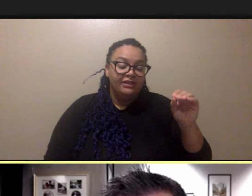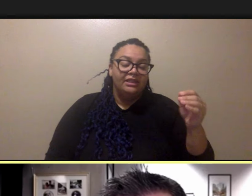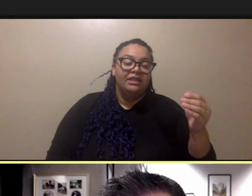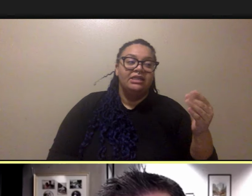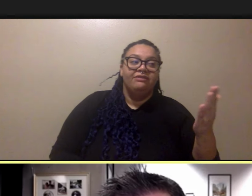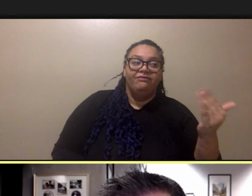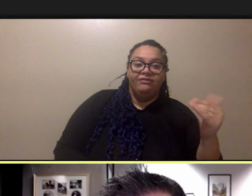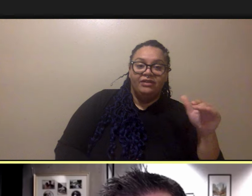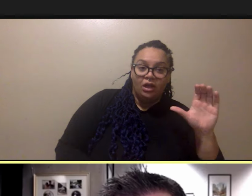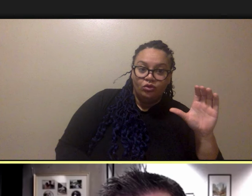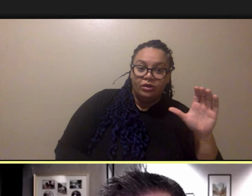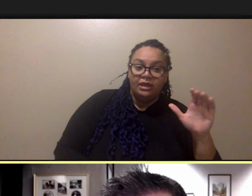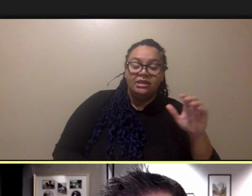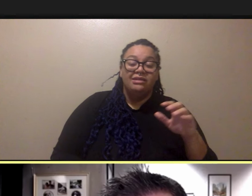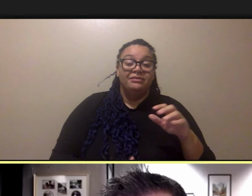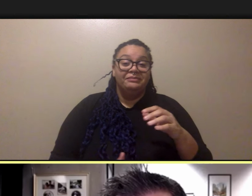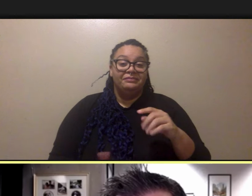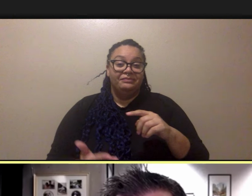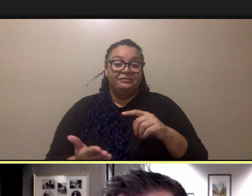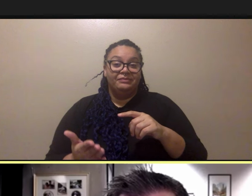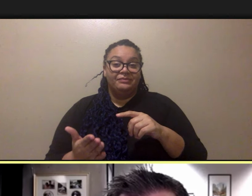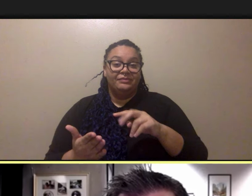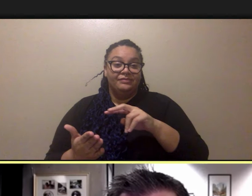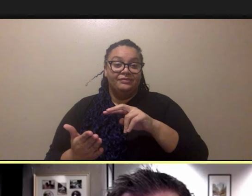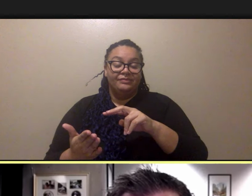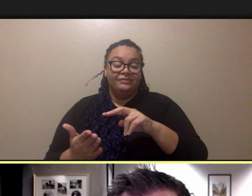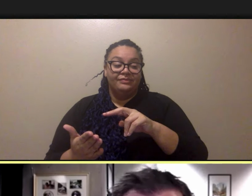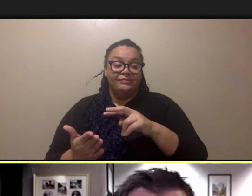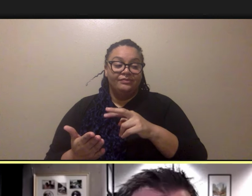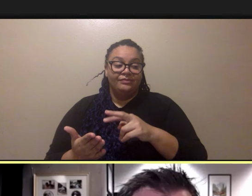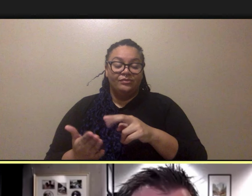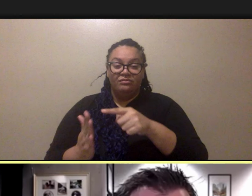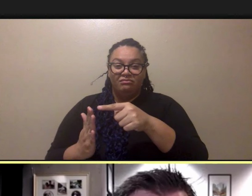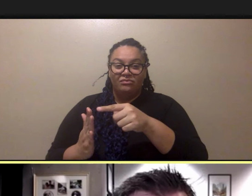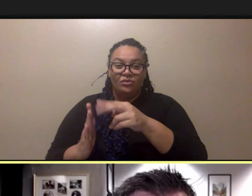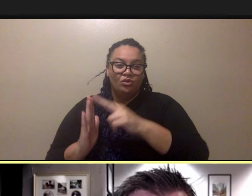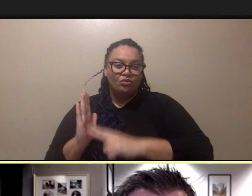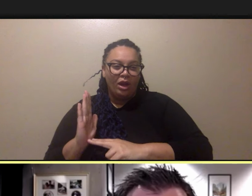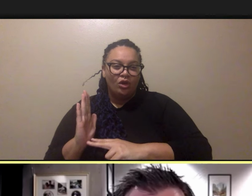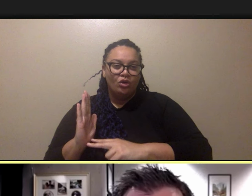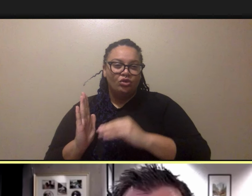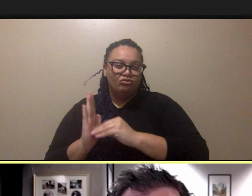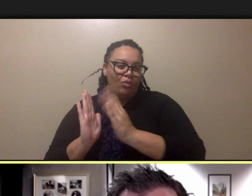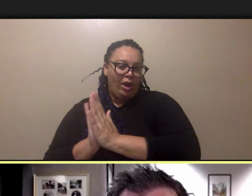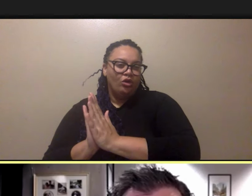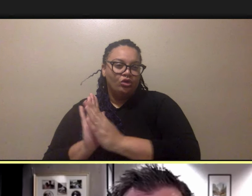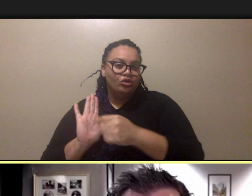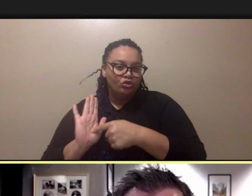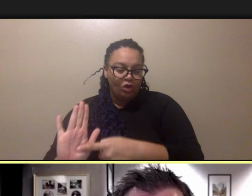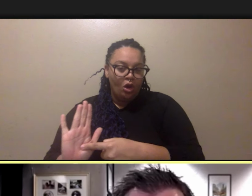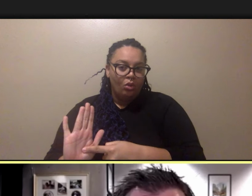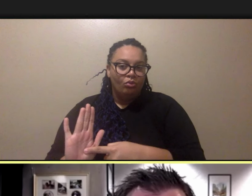the records show he had a plantation that was in the 300-acre range, which made him kind of one of